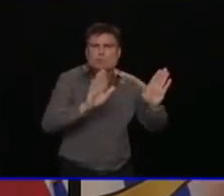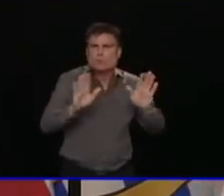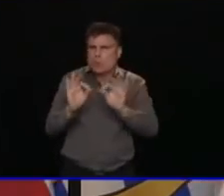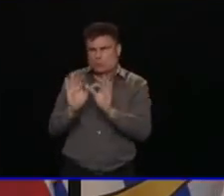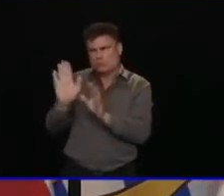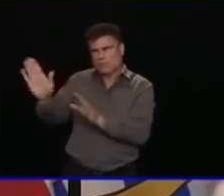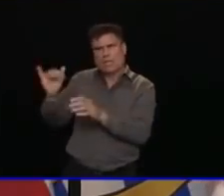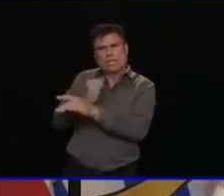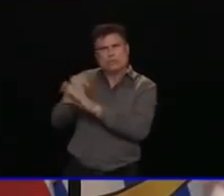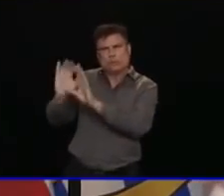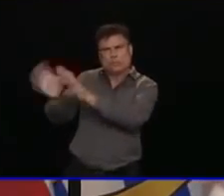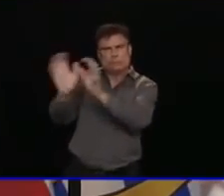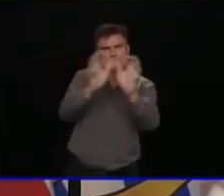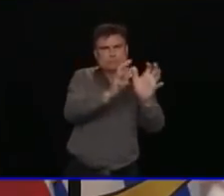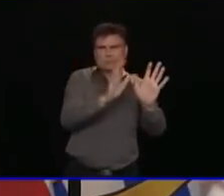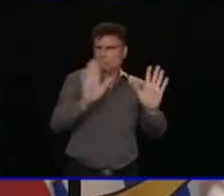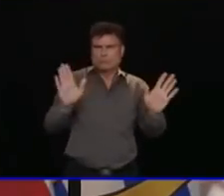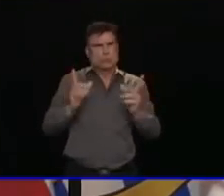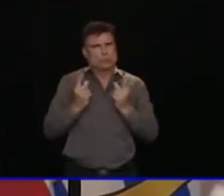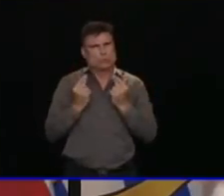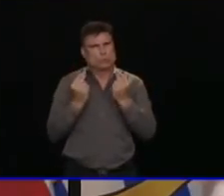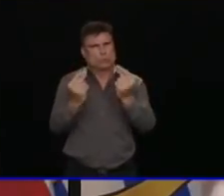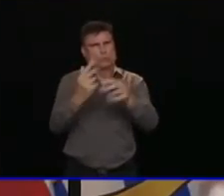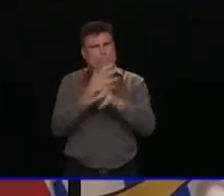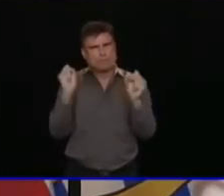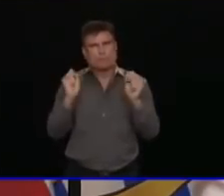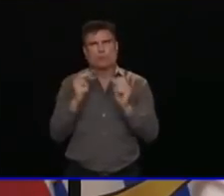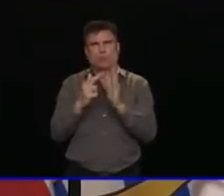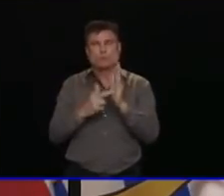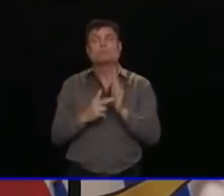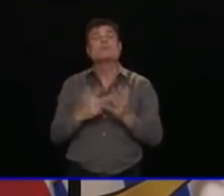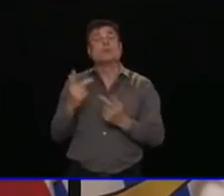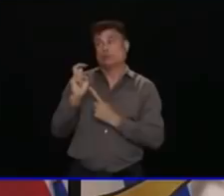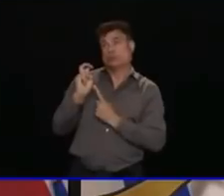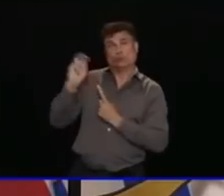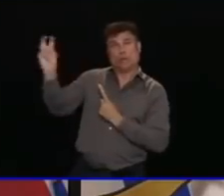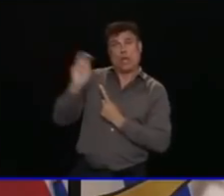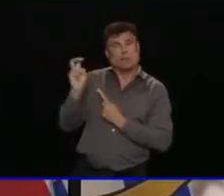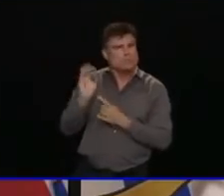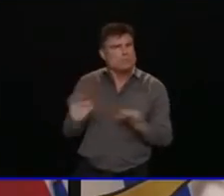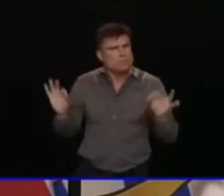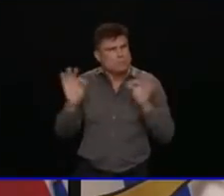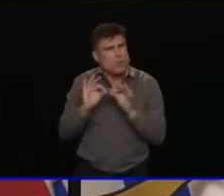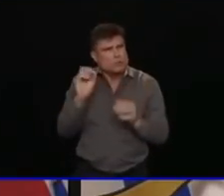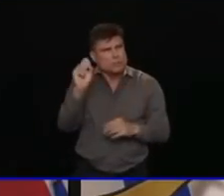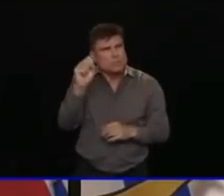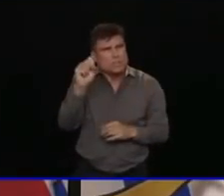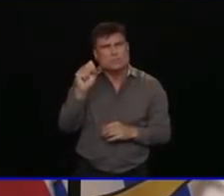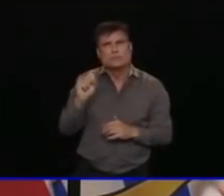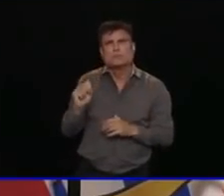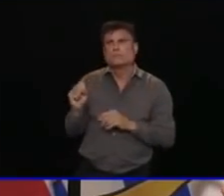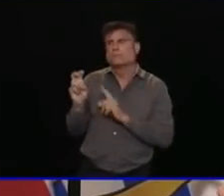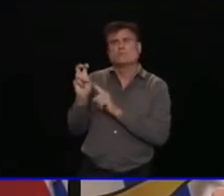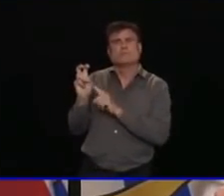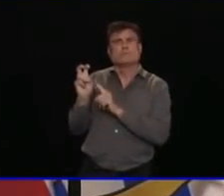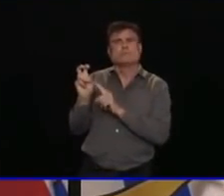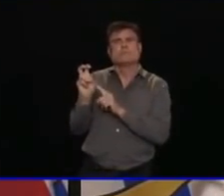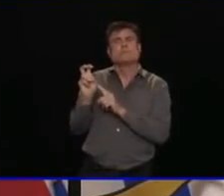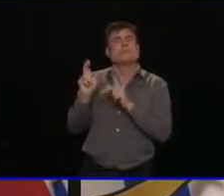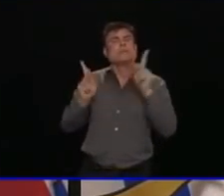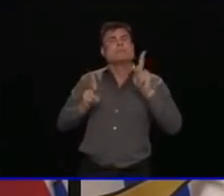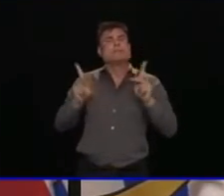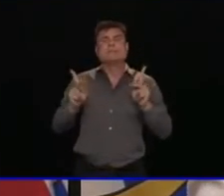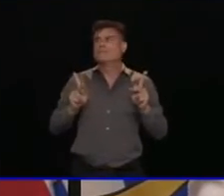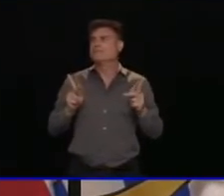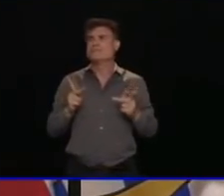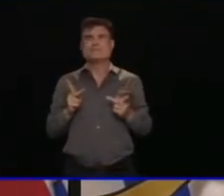particularly, people traveling within BC and going to experience the rest of British Columbia in the summer months right